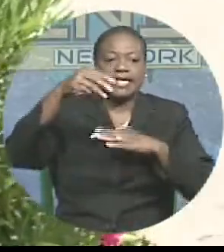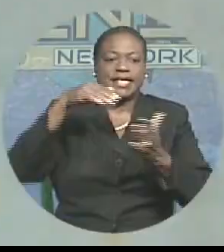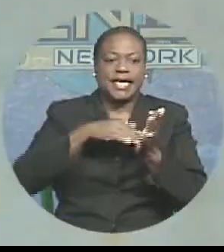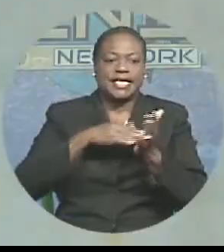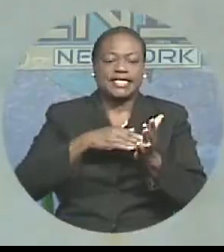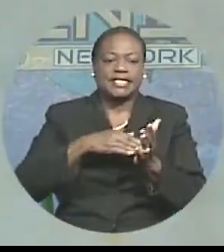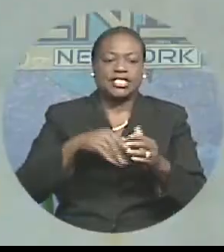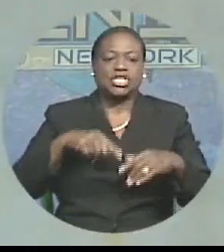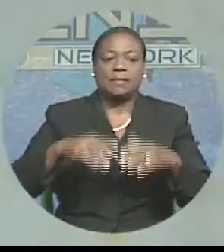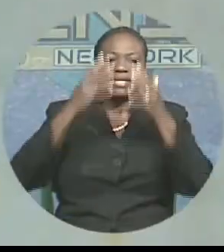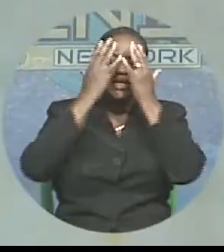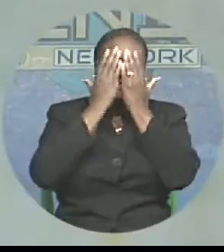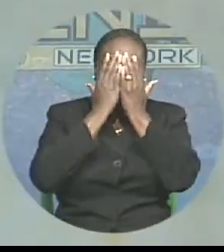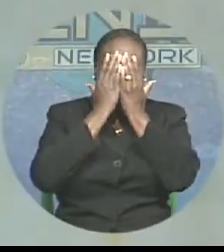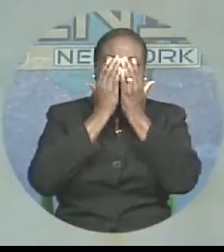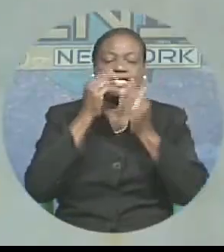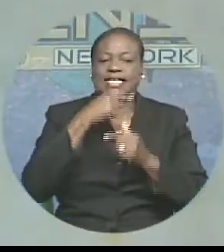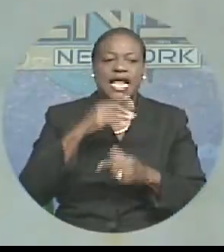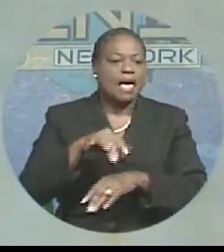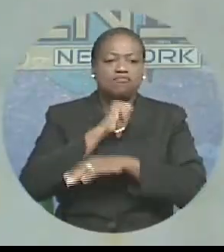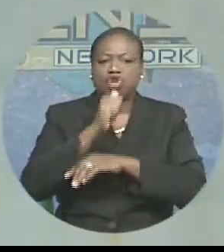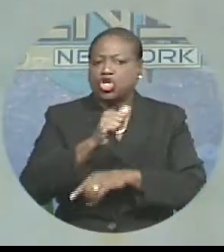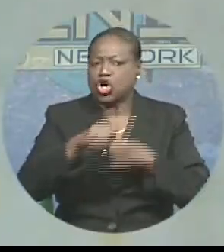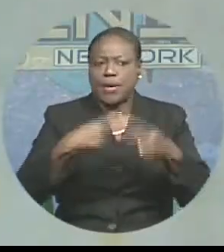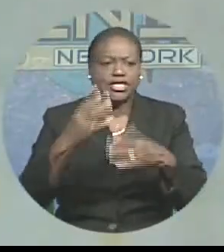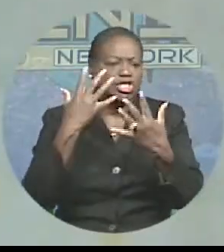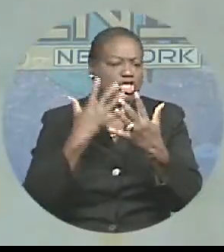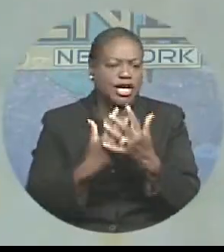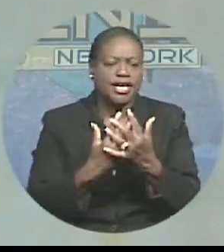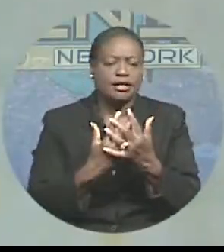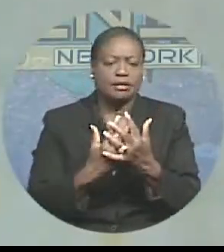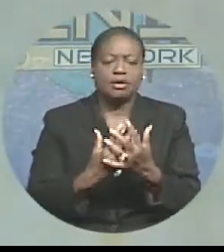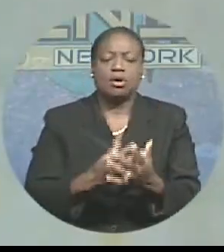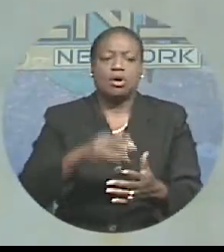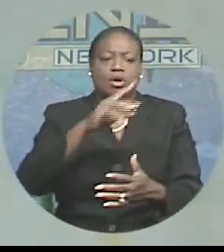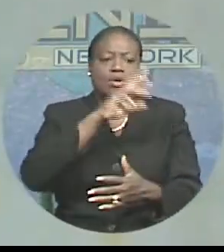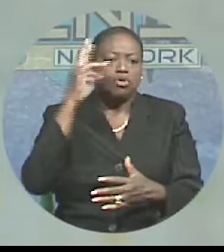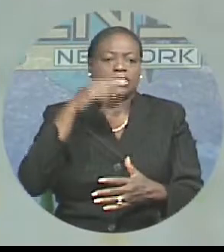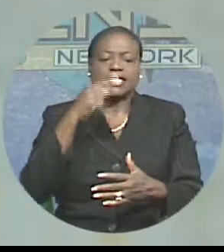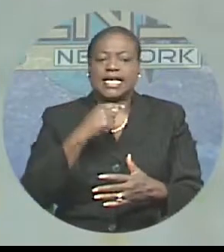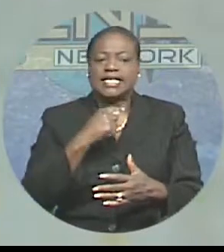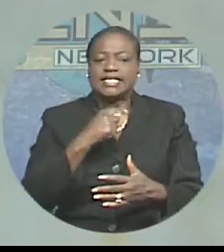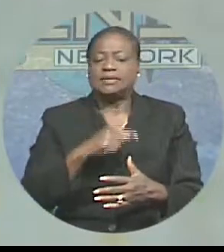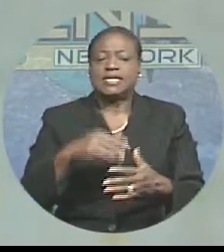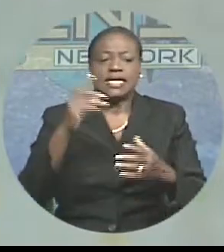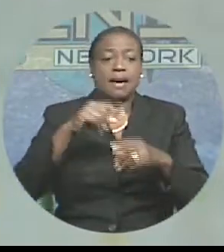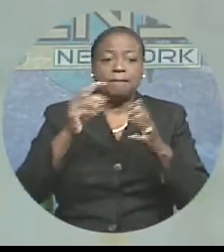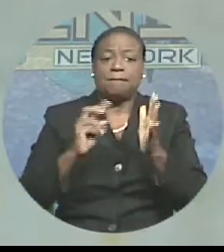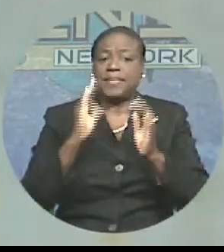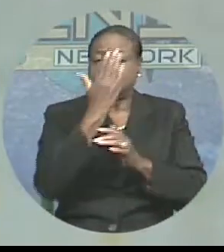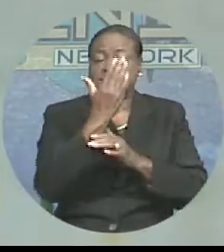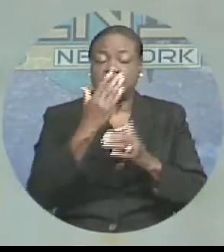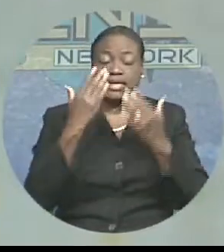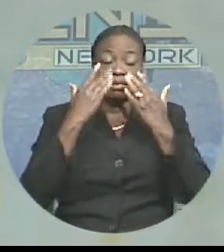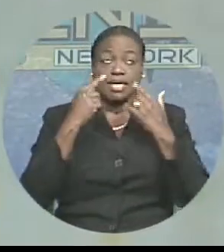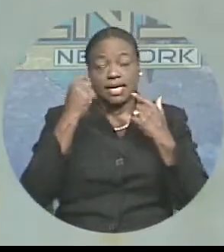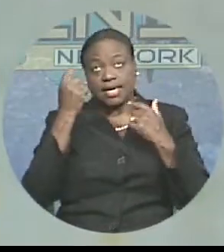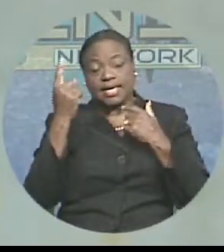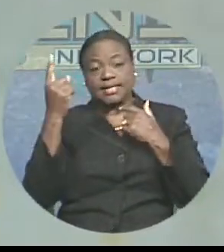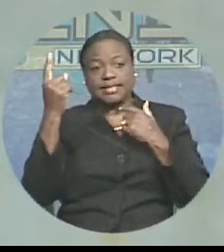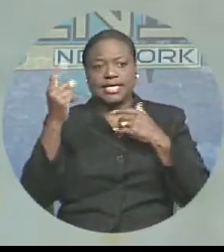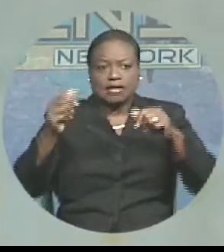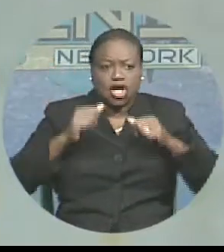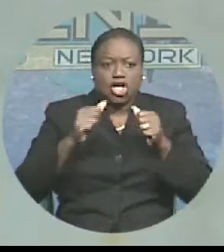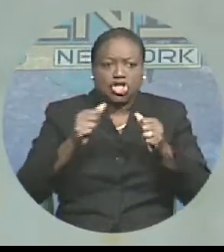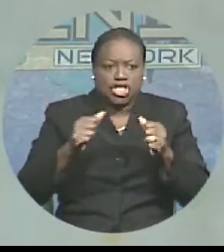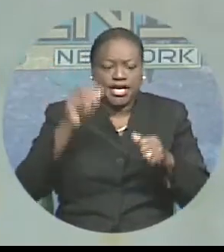put his hands to his face, saying, "I'm not going to jail." Roach said Jamie Smith appeared to be in a daze and they tried to get him to respond by shaking